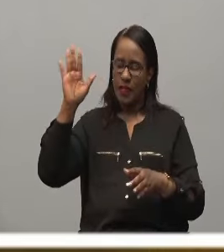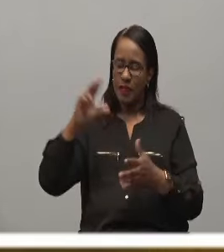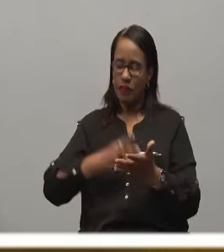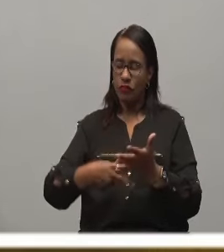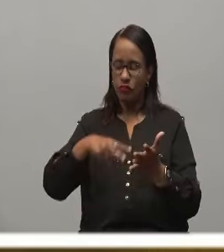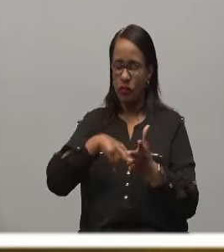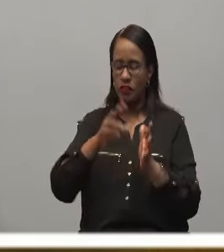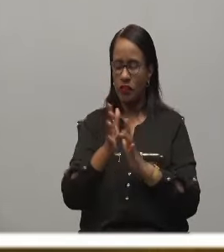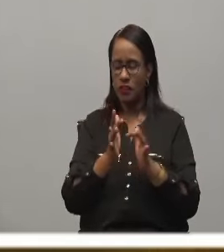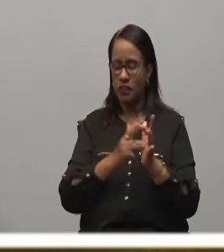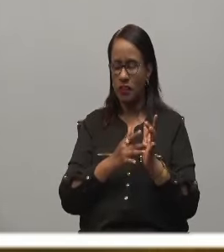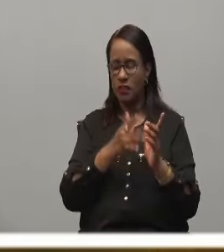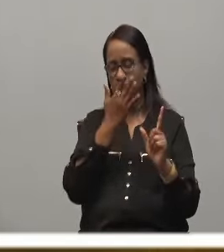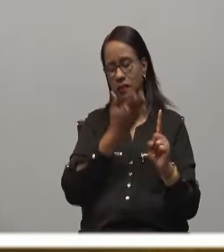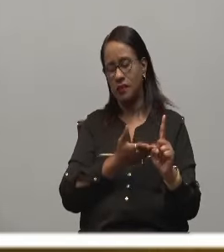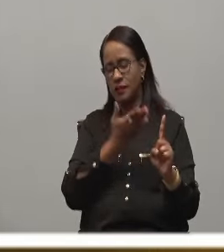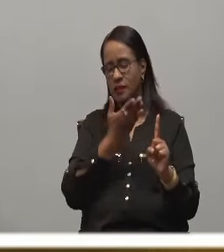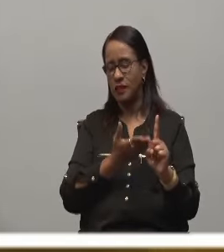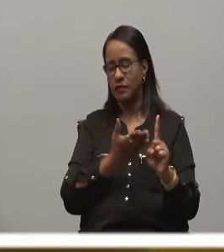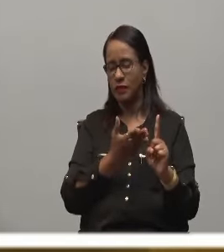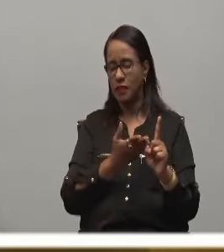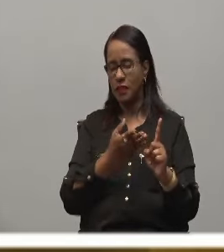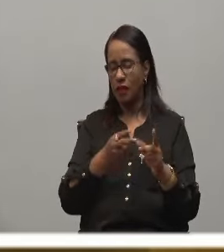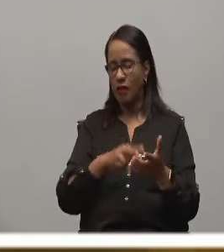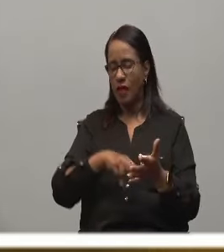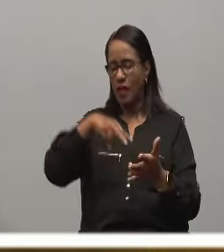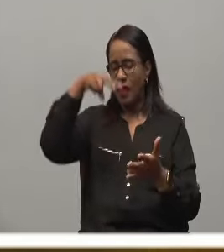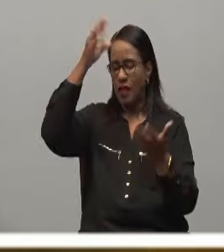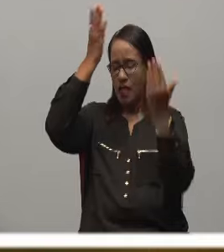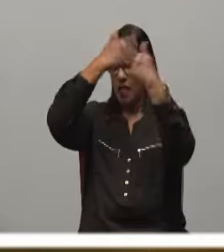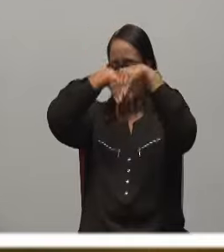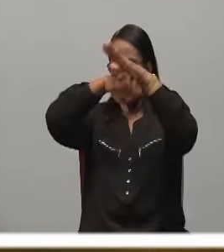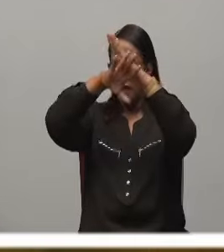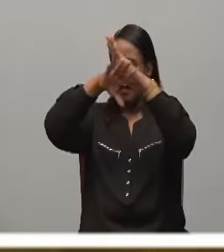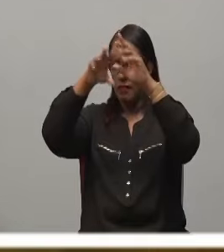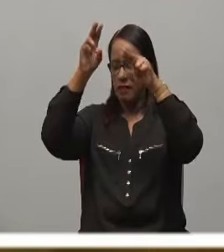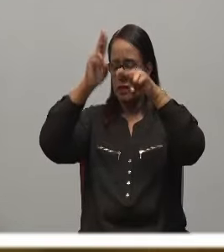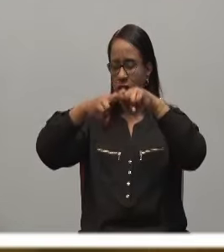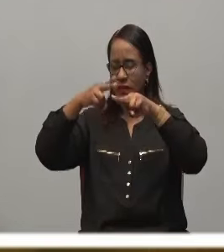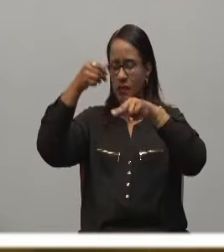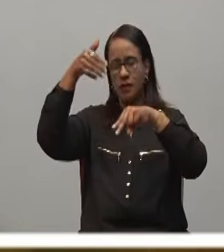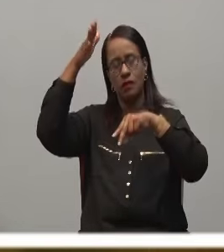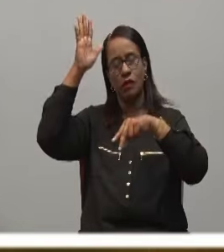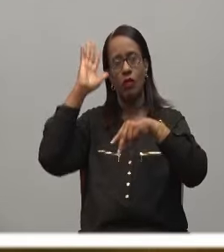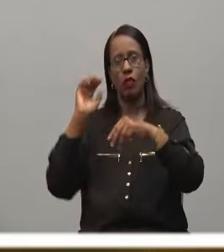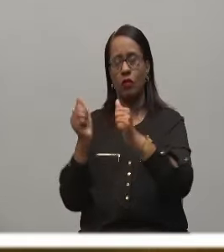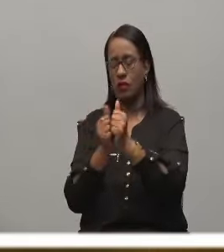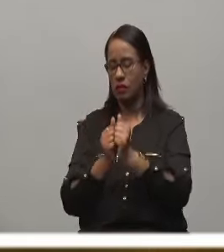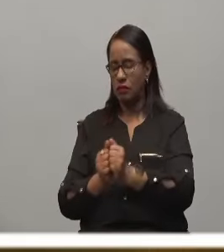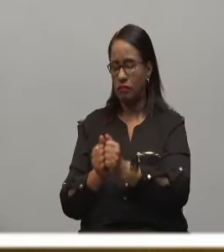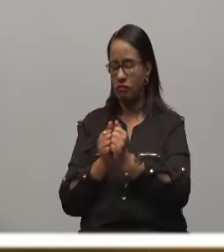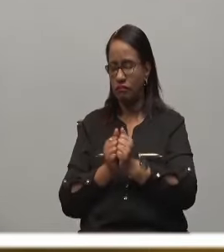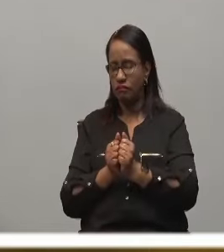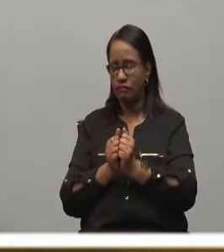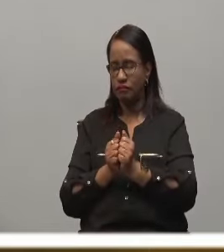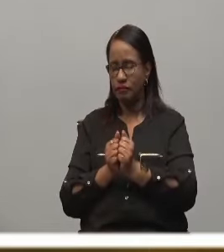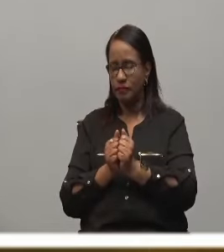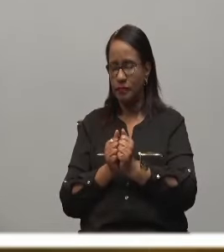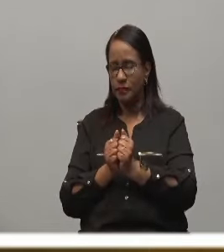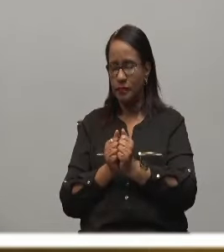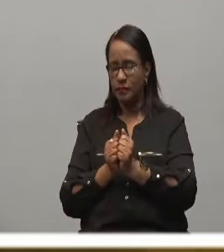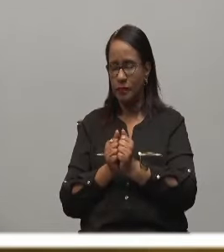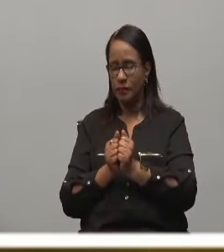has made the angels and the dominions and the powers his subject. So the believing of the good news